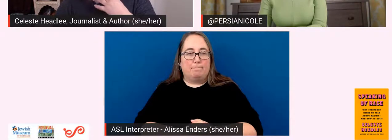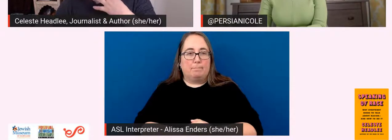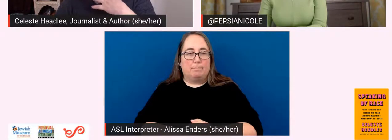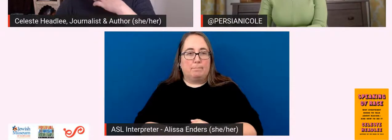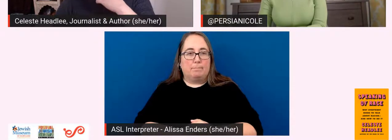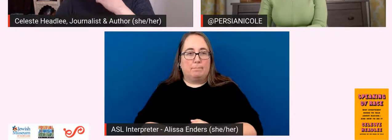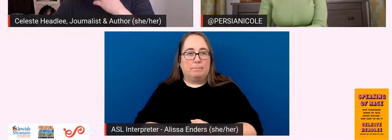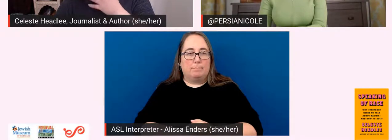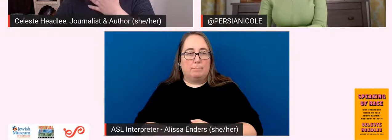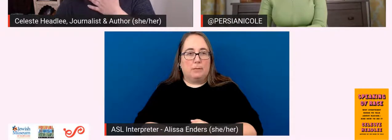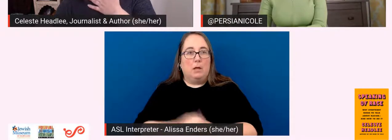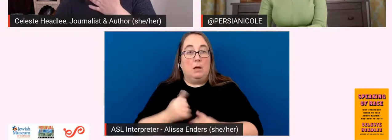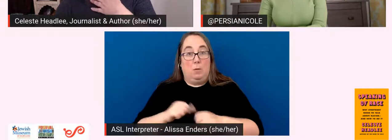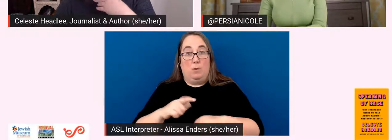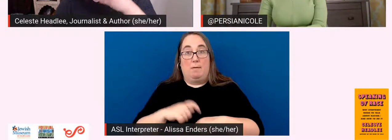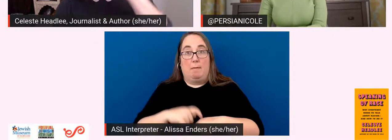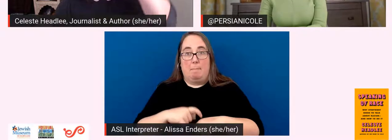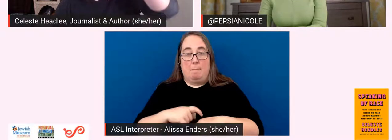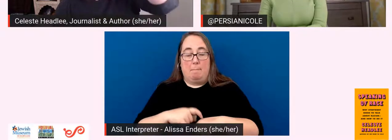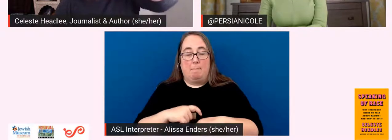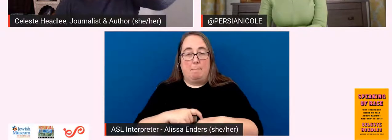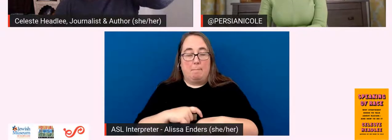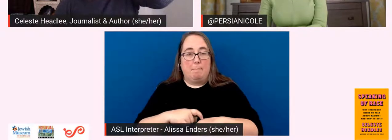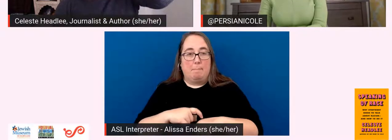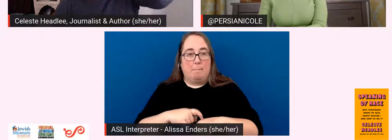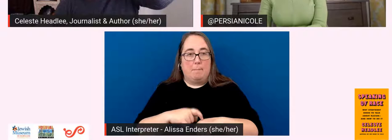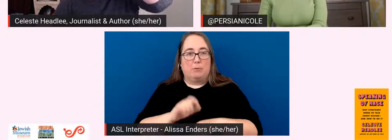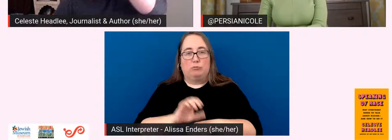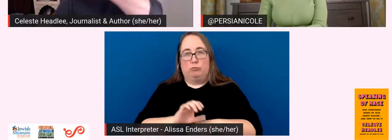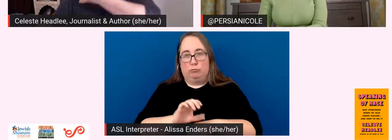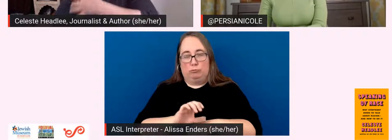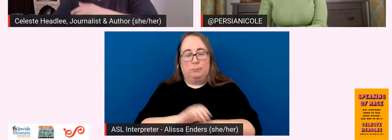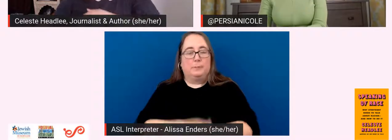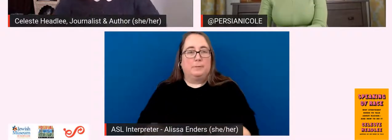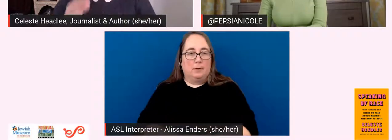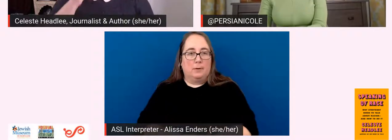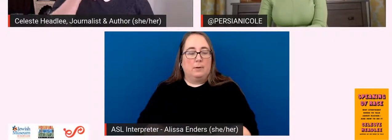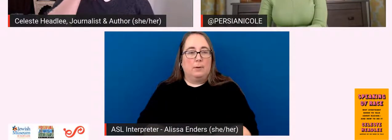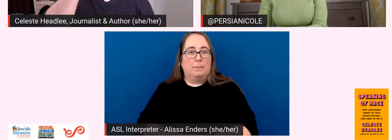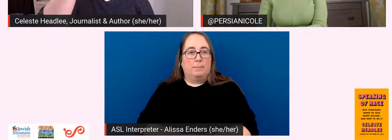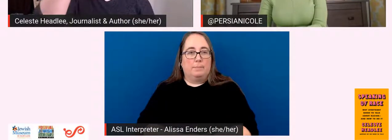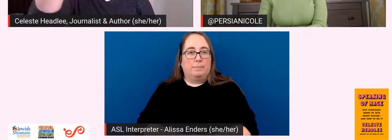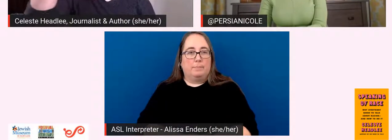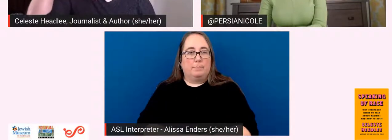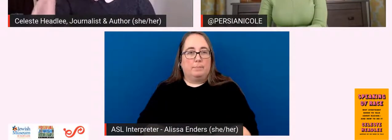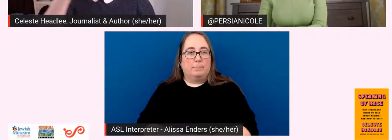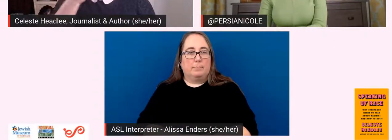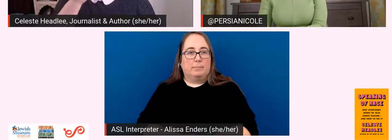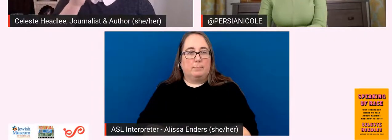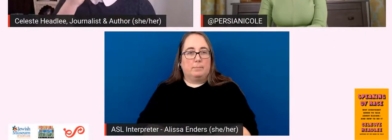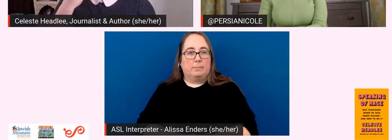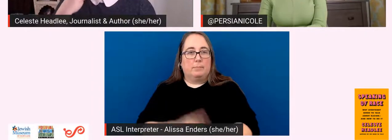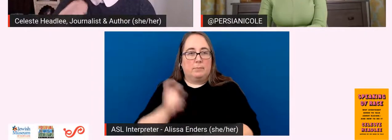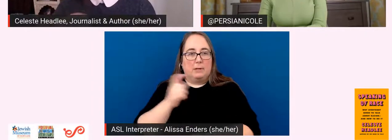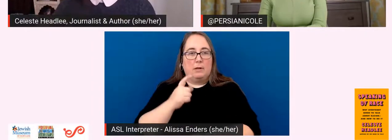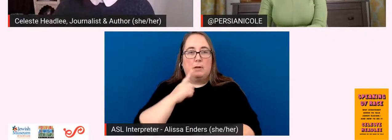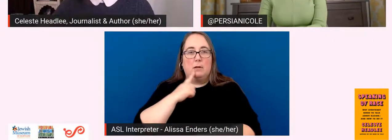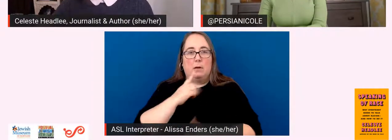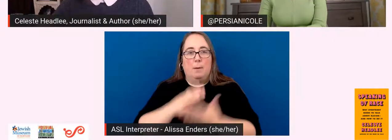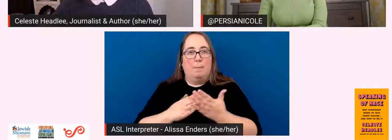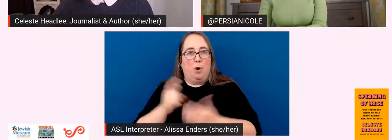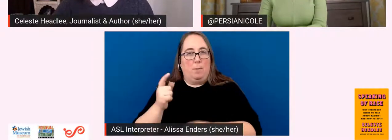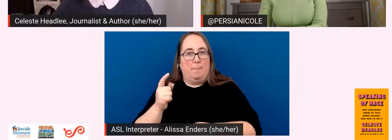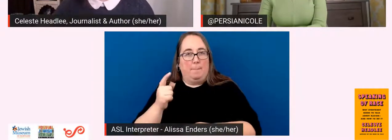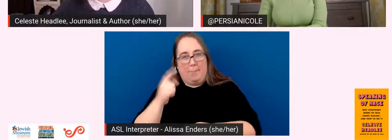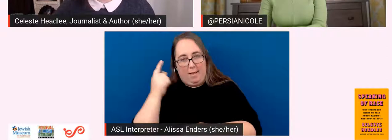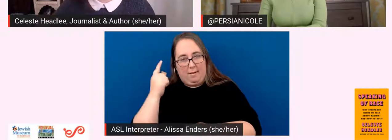I remember one time I was at church and somebody asked me and I said, I'm part Black. And they